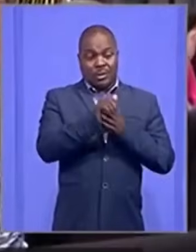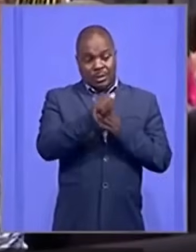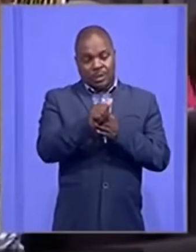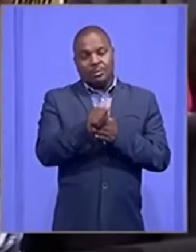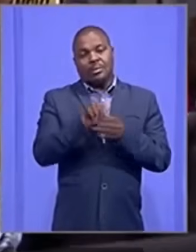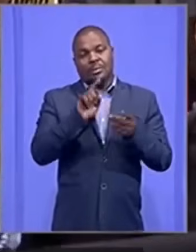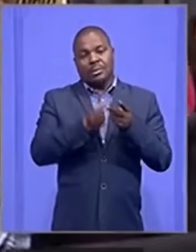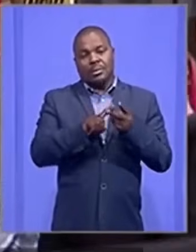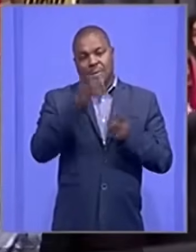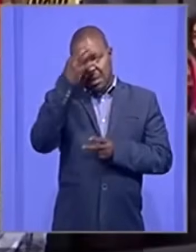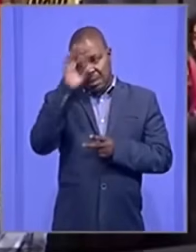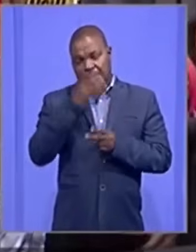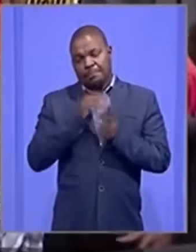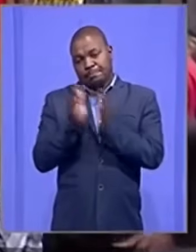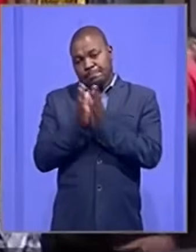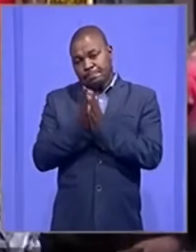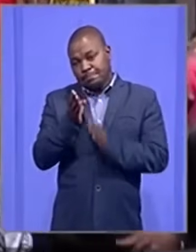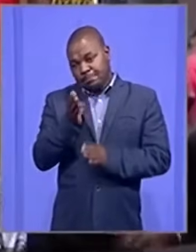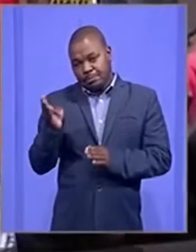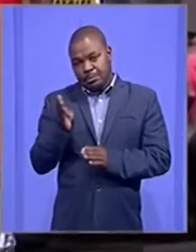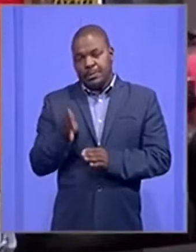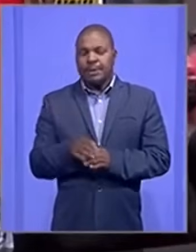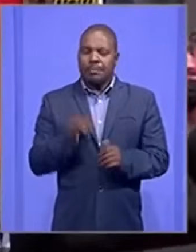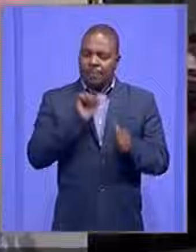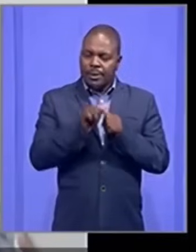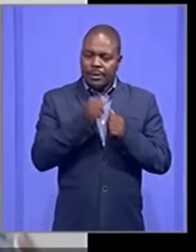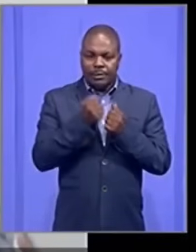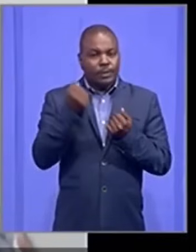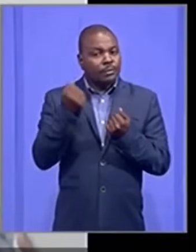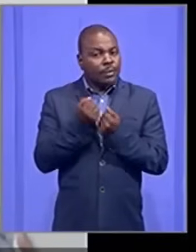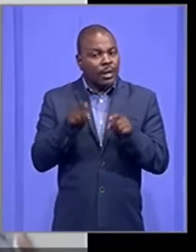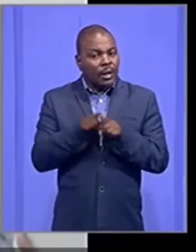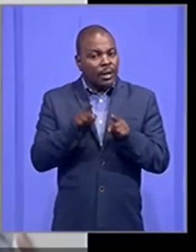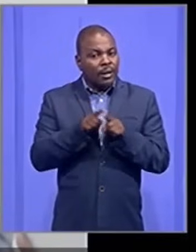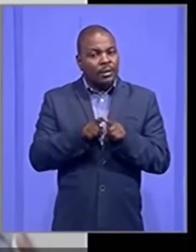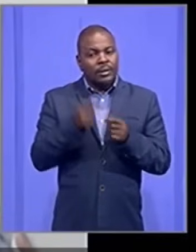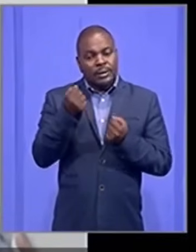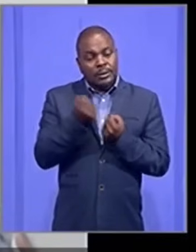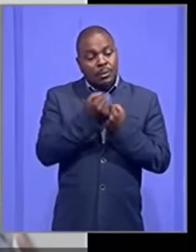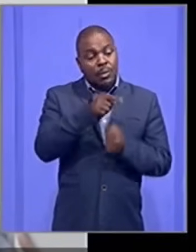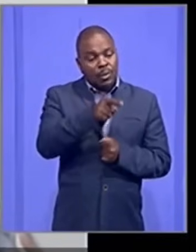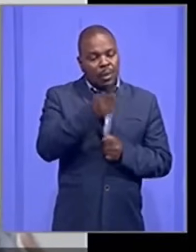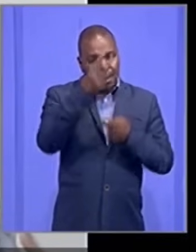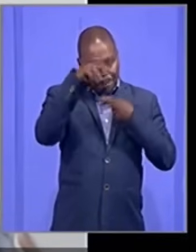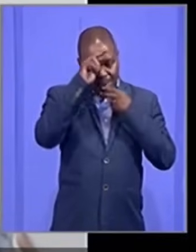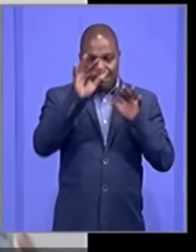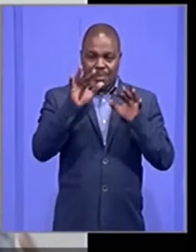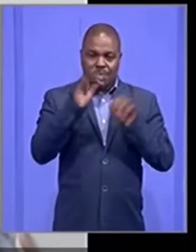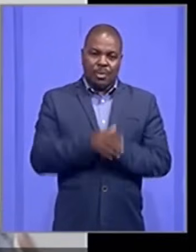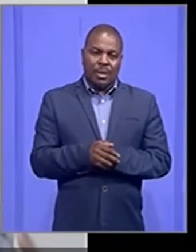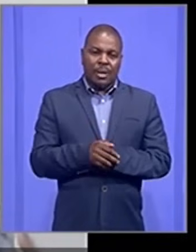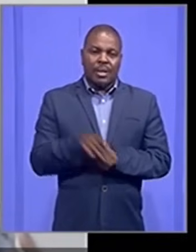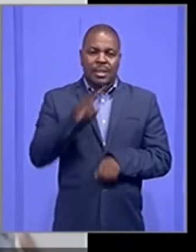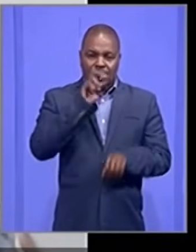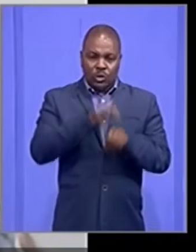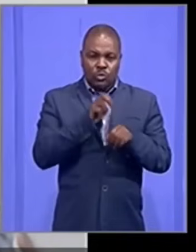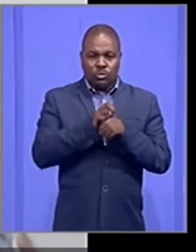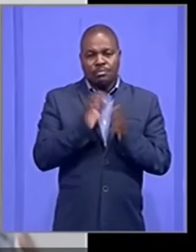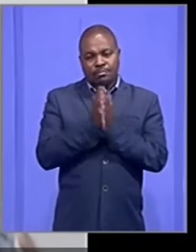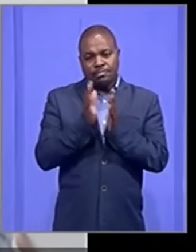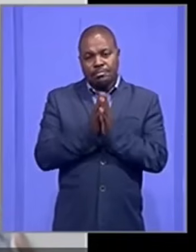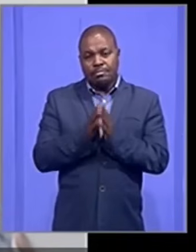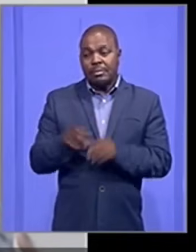in government to put their money where their mouth is in terms of their solidarity with the Palestinian people and call for a global